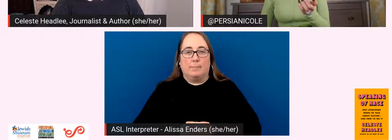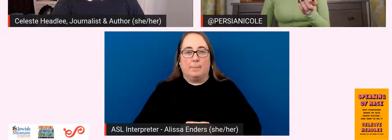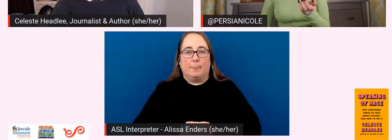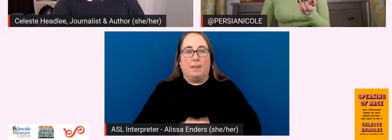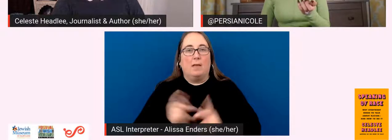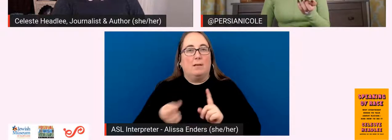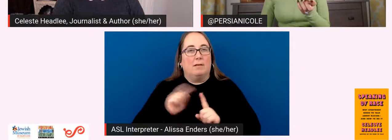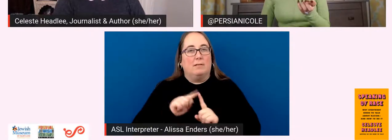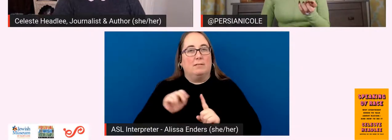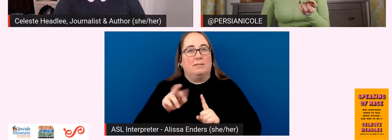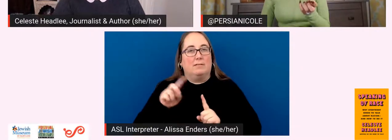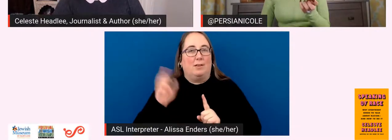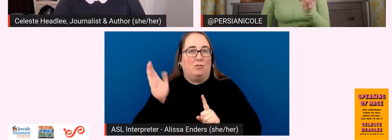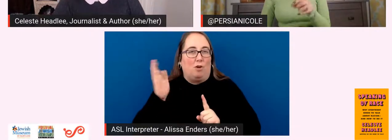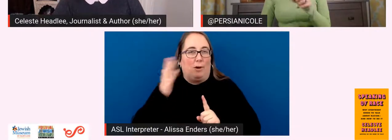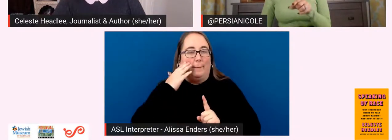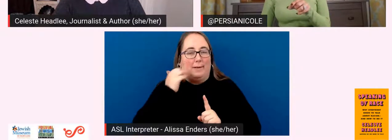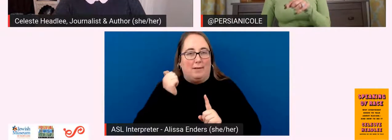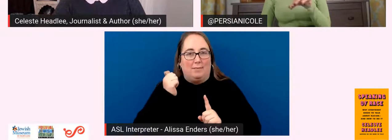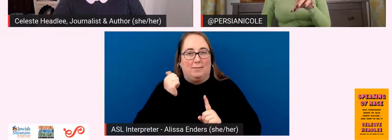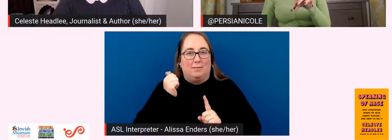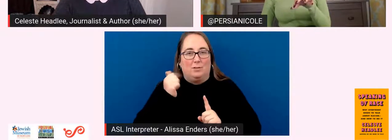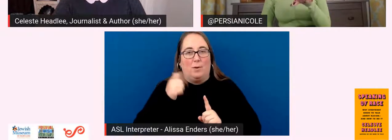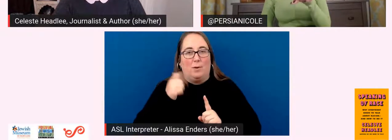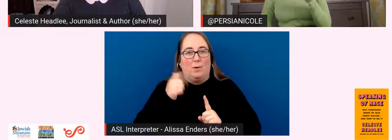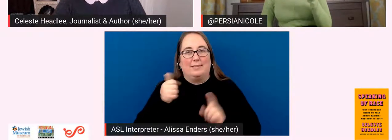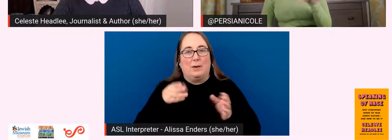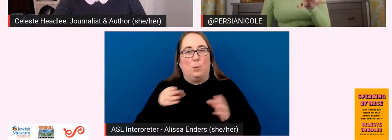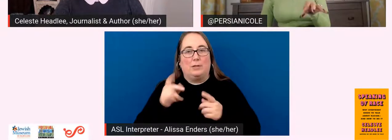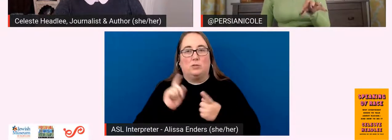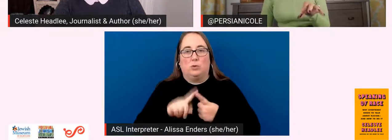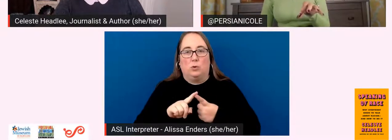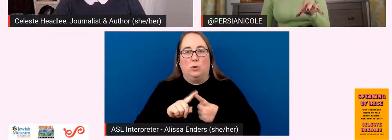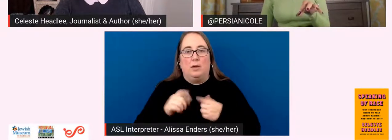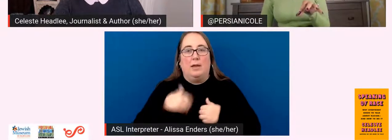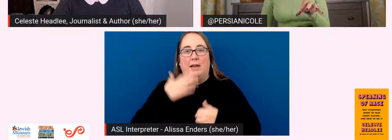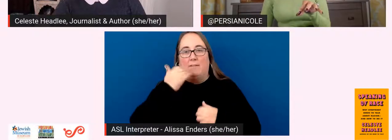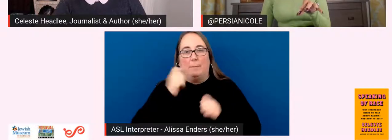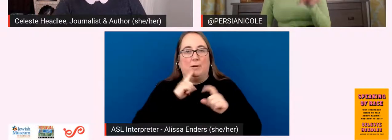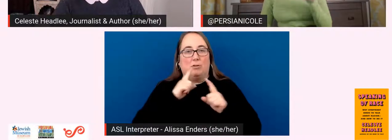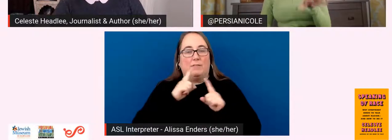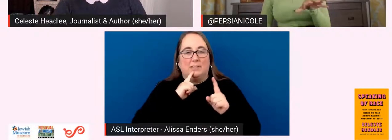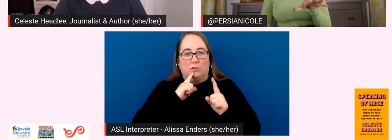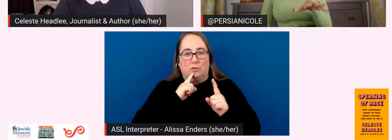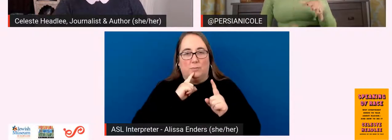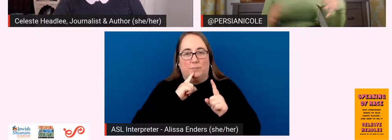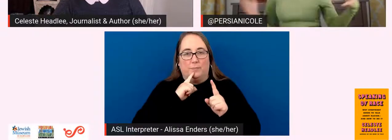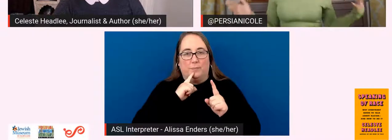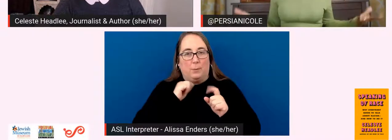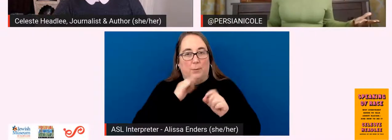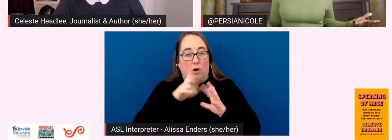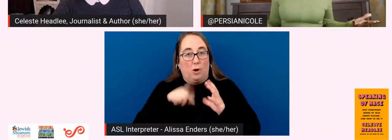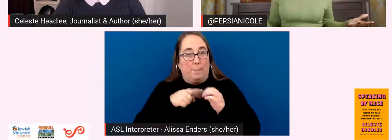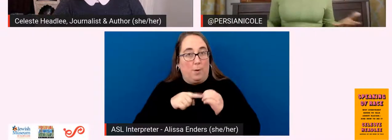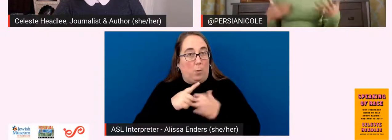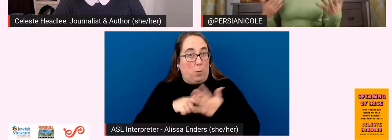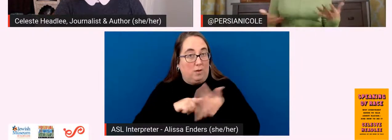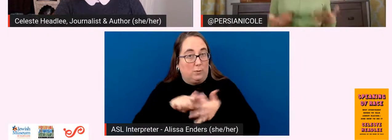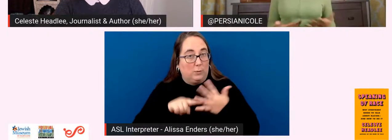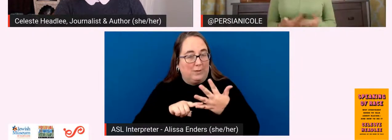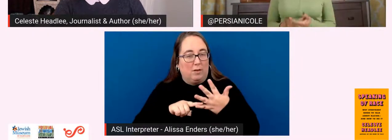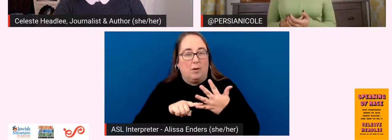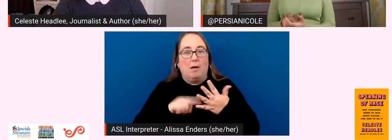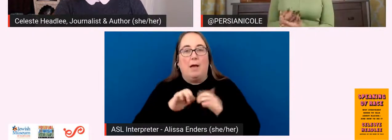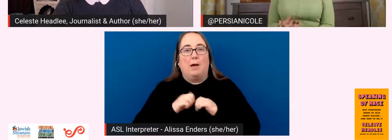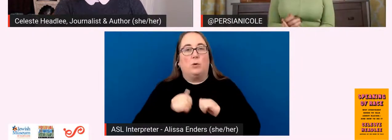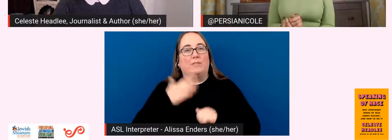Talk conversation, because you had 10 ways on how to have a better conversation. Can we talk about what some of those ways are? How can we